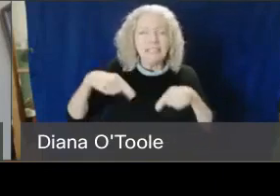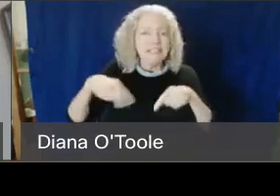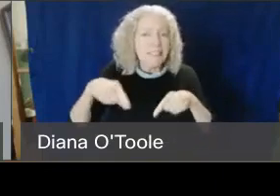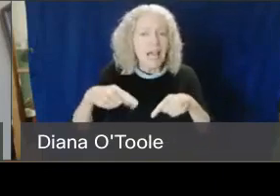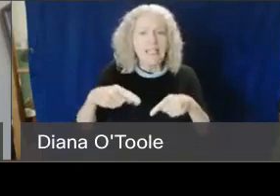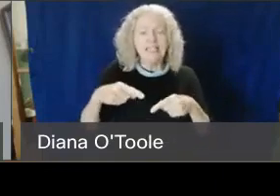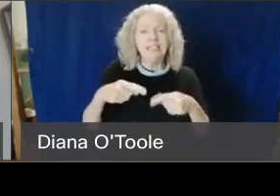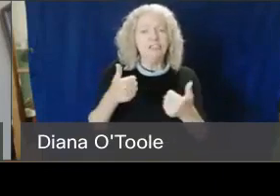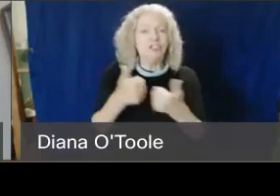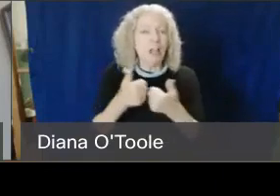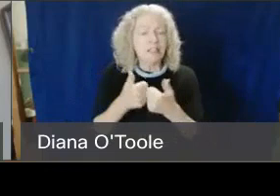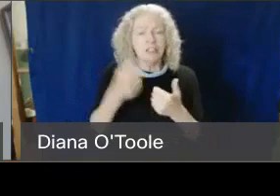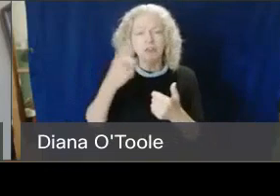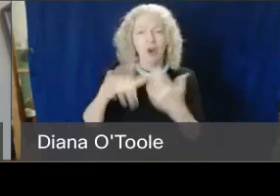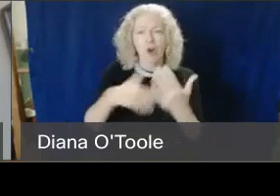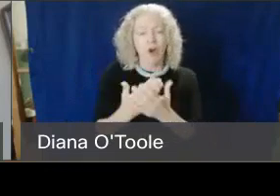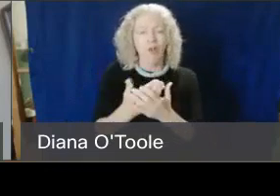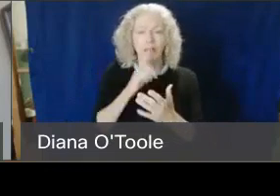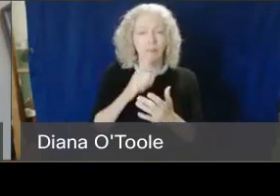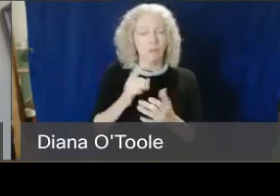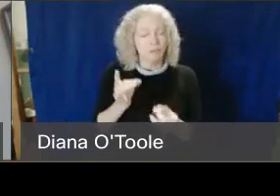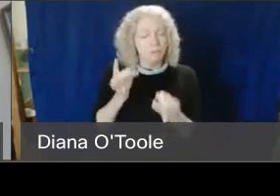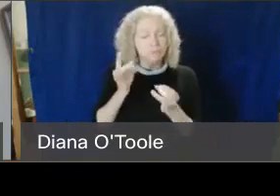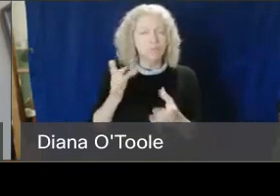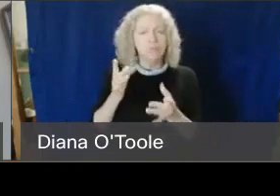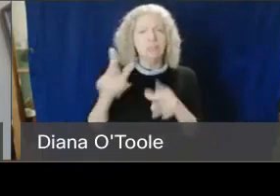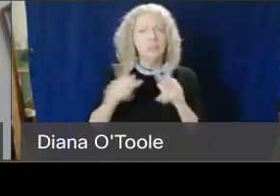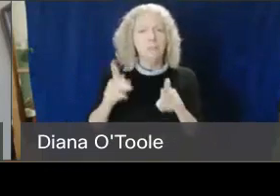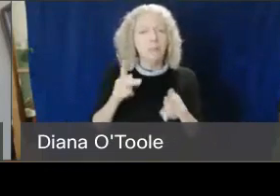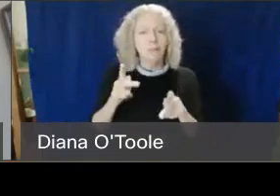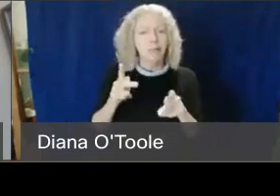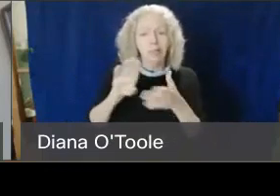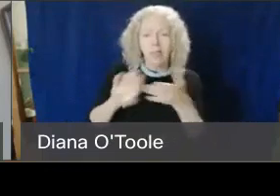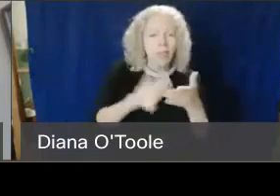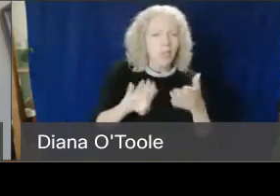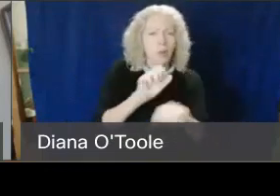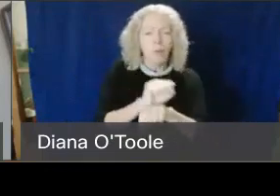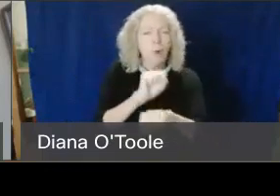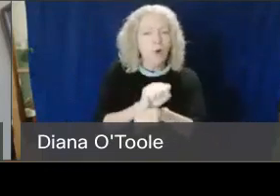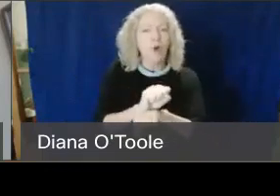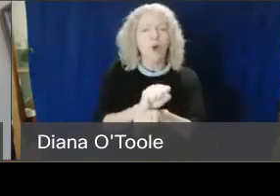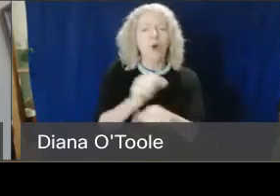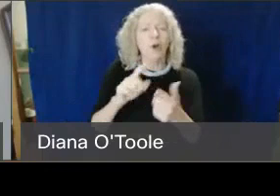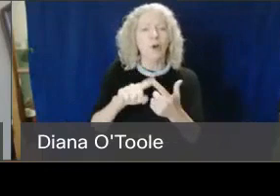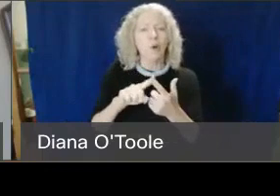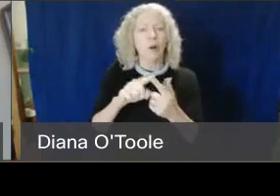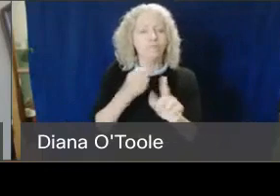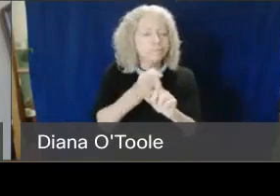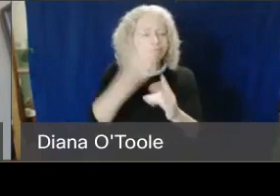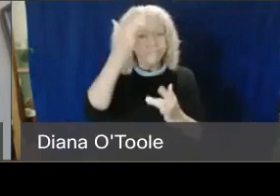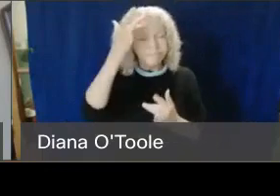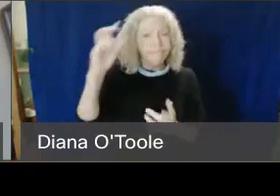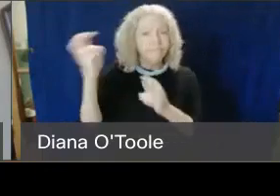others. It's been really devastating with lost work and lost jobs or illness and lost family members.